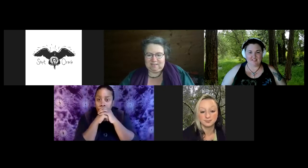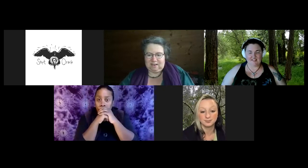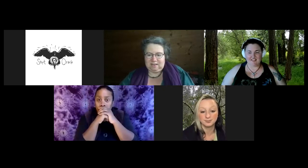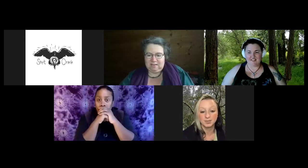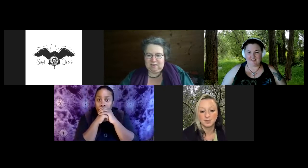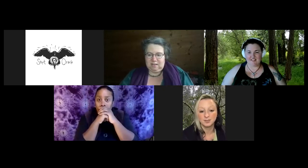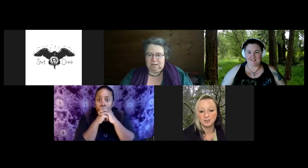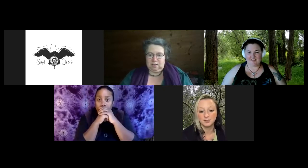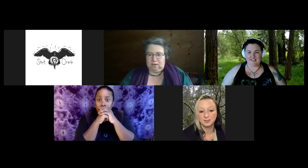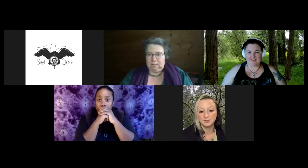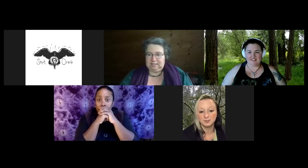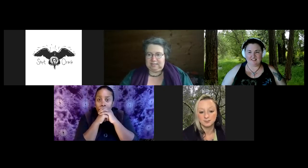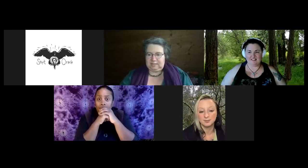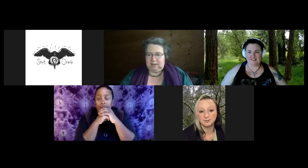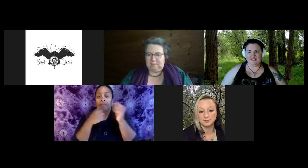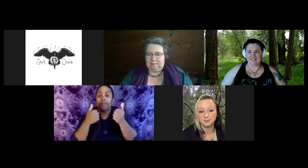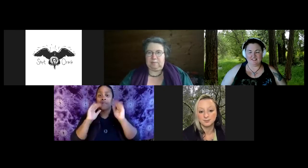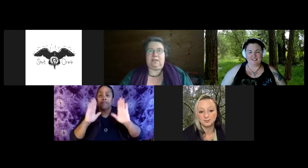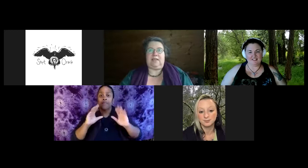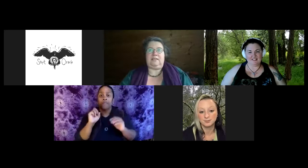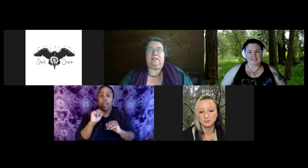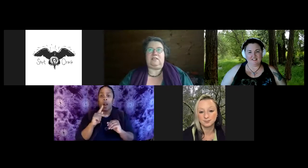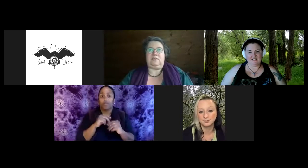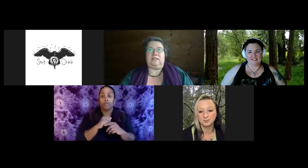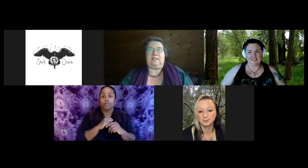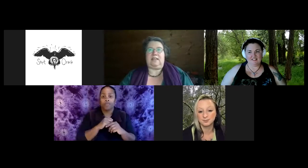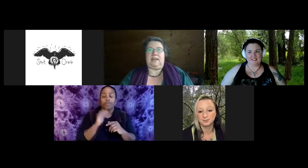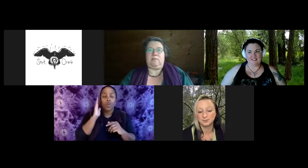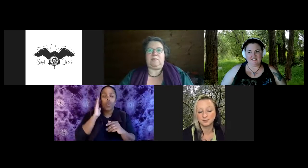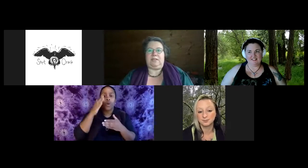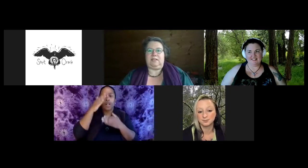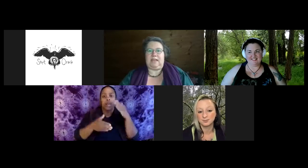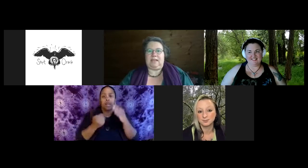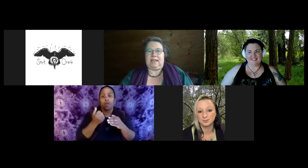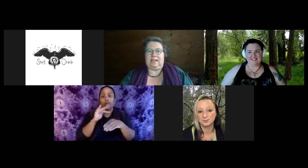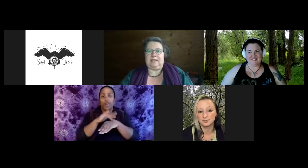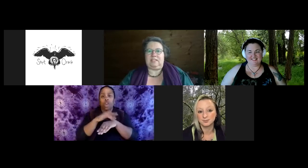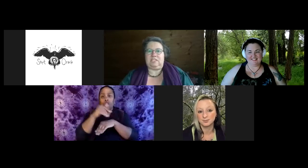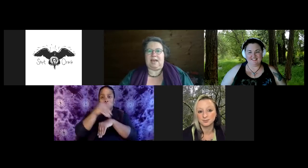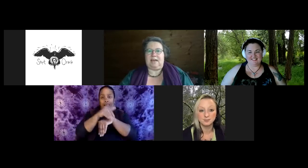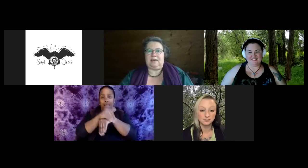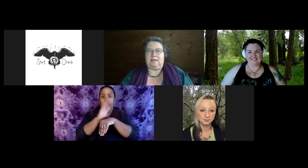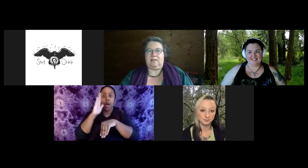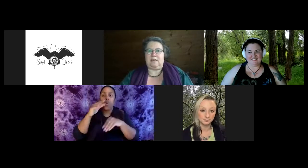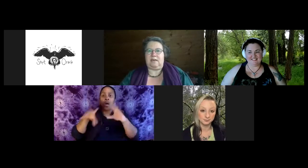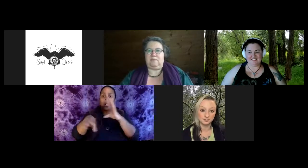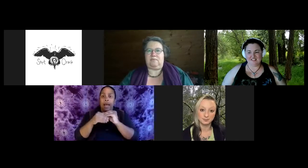All right, great. Well, let's see. Let's go ahead maybe, and we'll end a little early tonight. I will put the link again in the